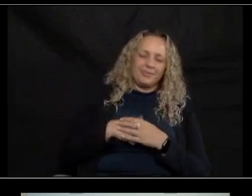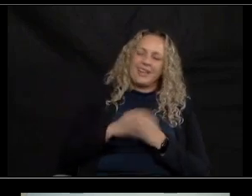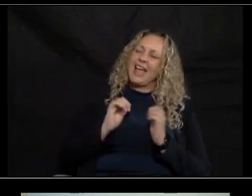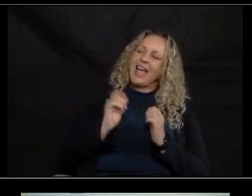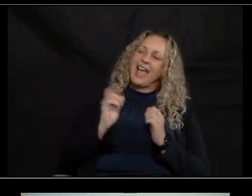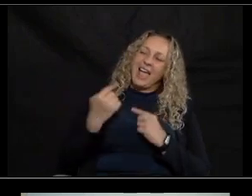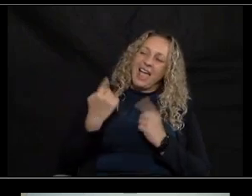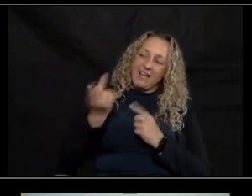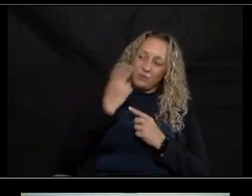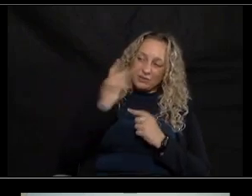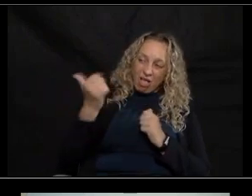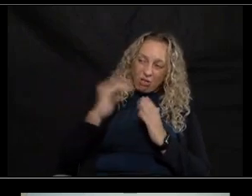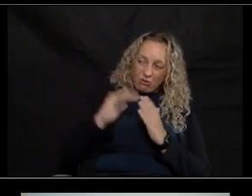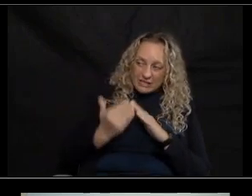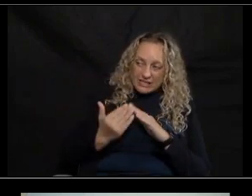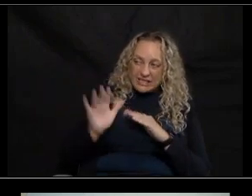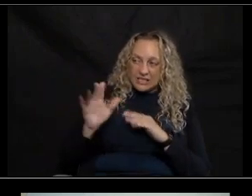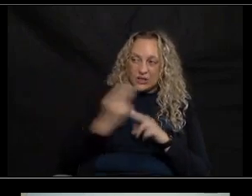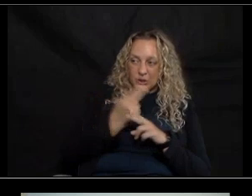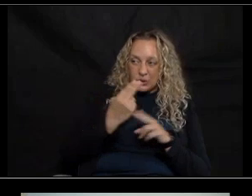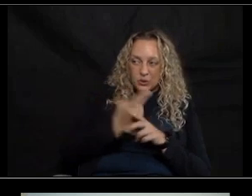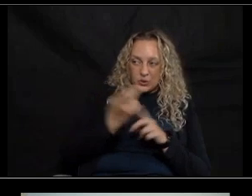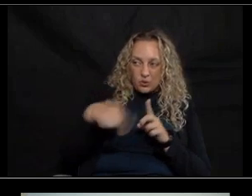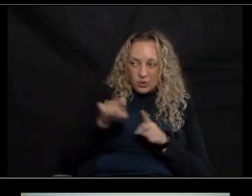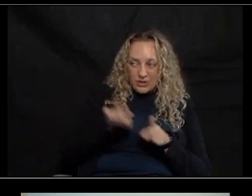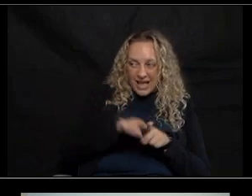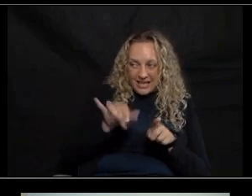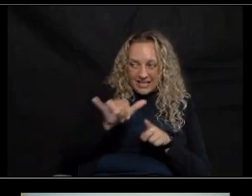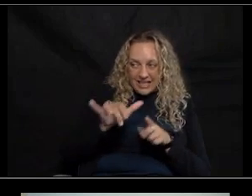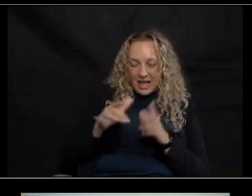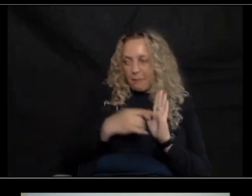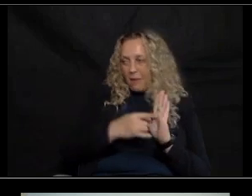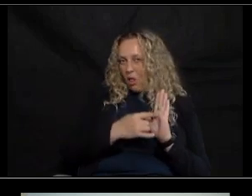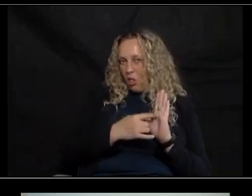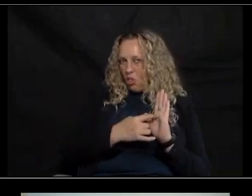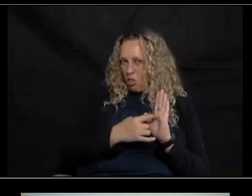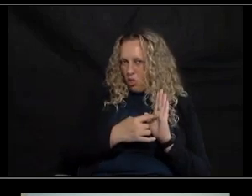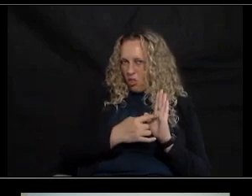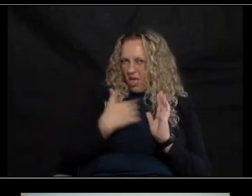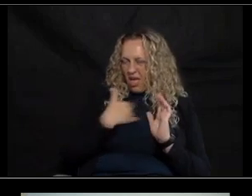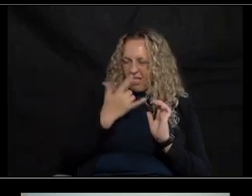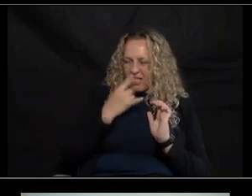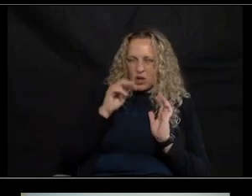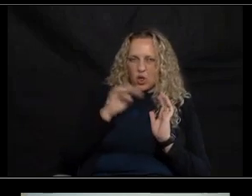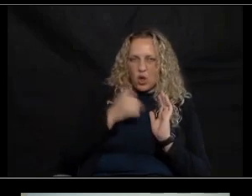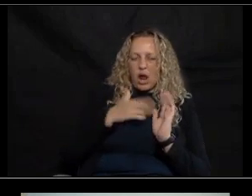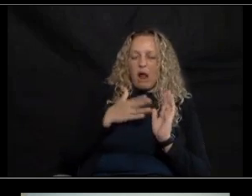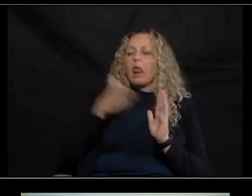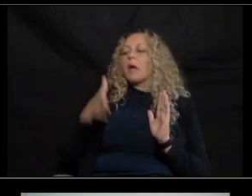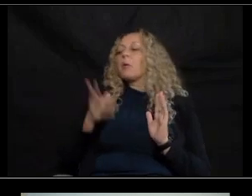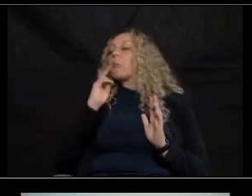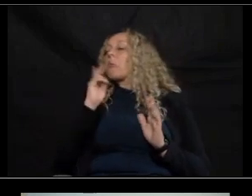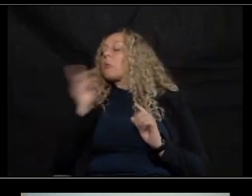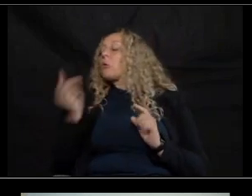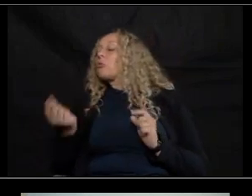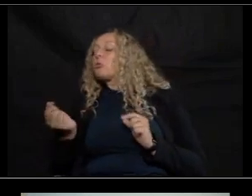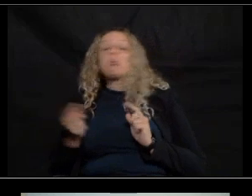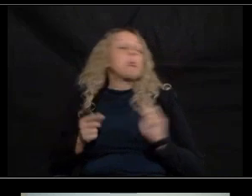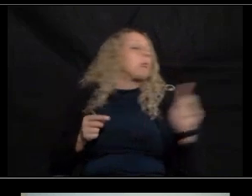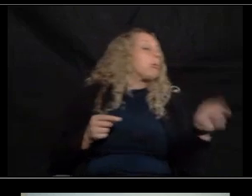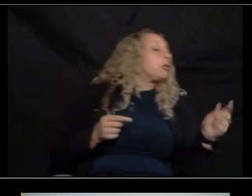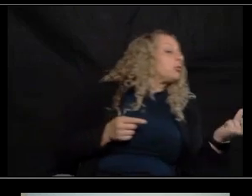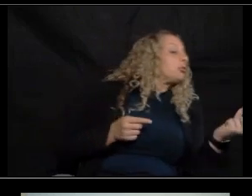you seen other cities use those as kind of as models? I always like to look at our neighbors and see what other people are doing to see